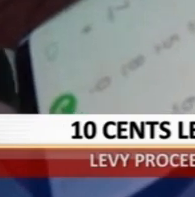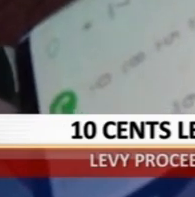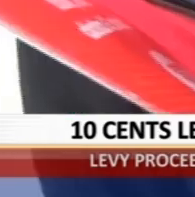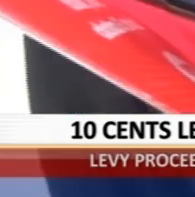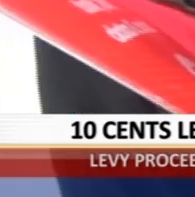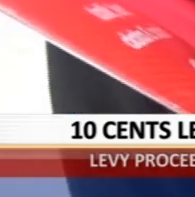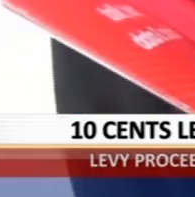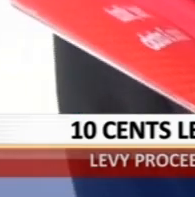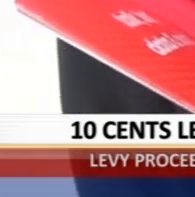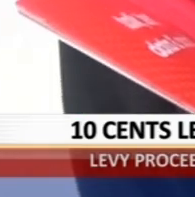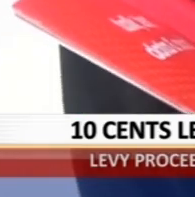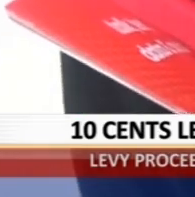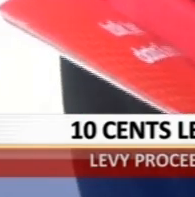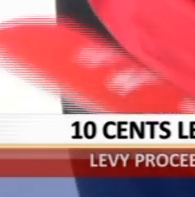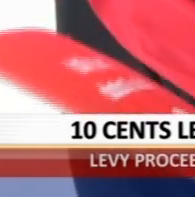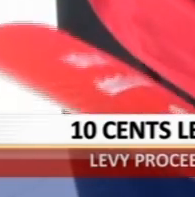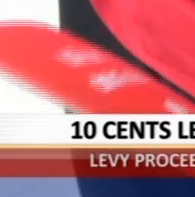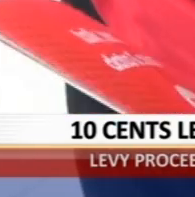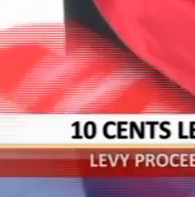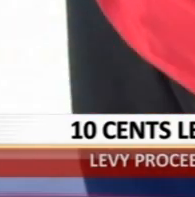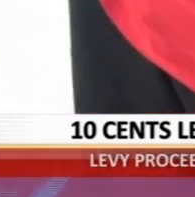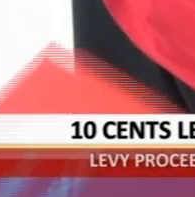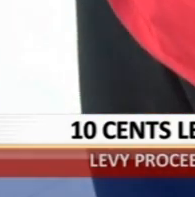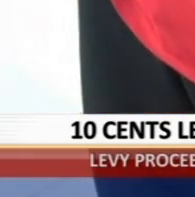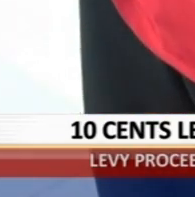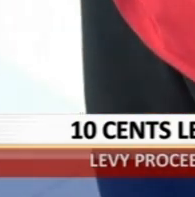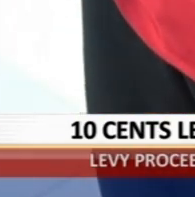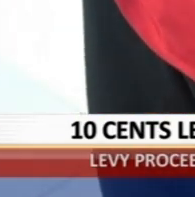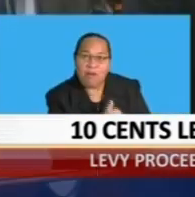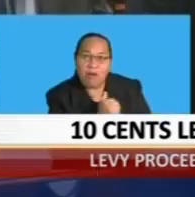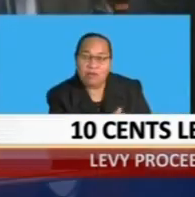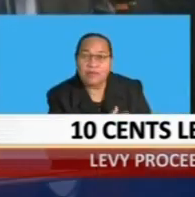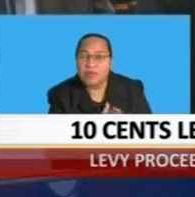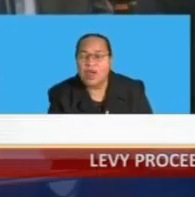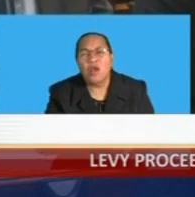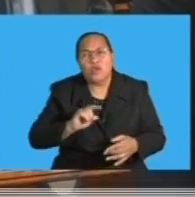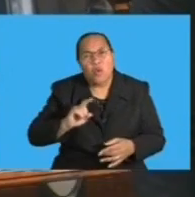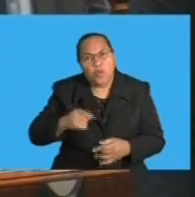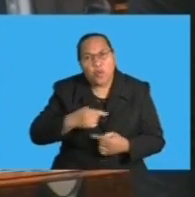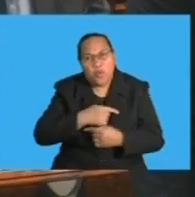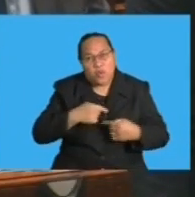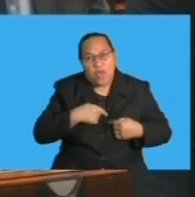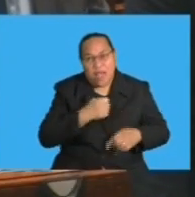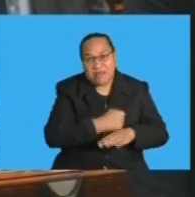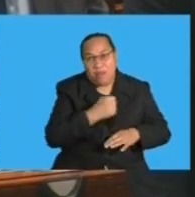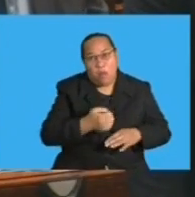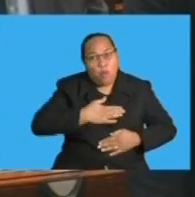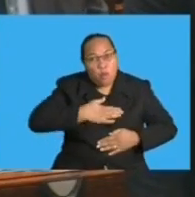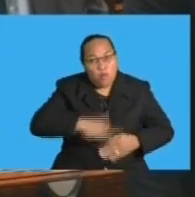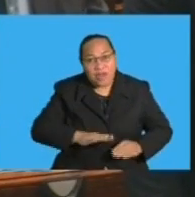companies will soon pay government. In order for us to be able to continue to invest